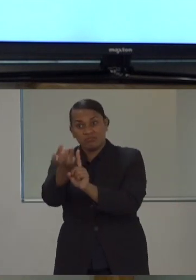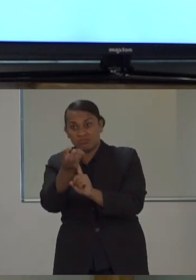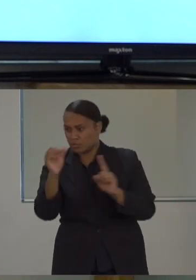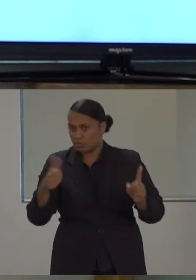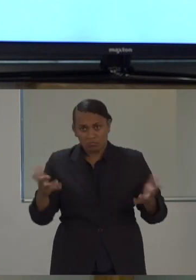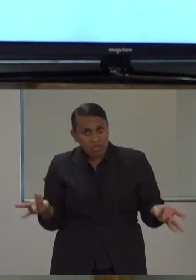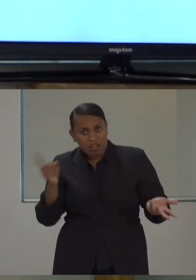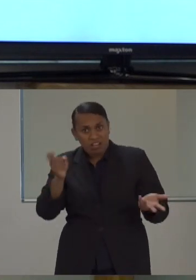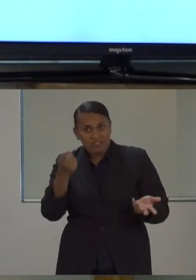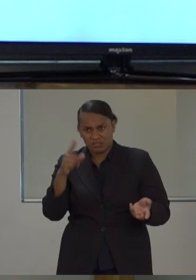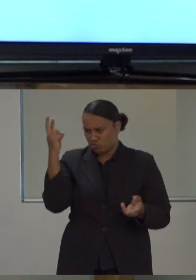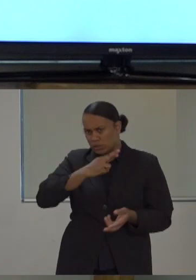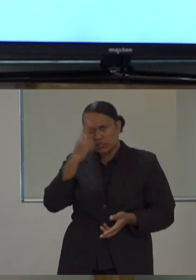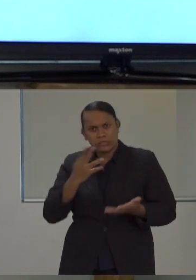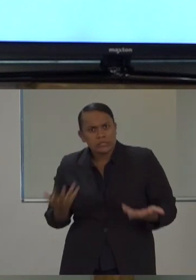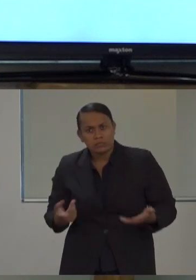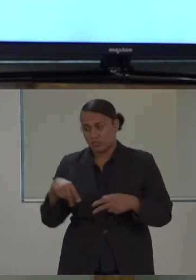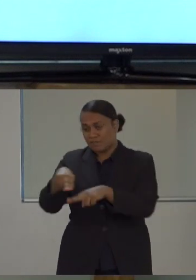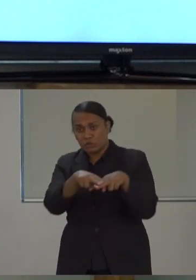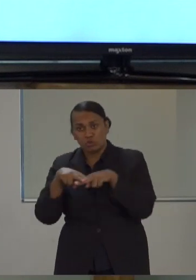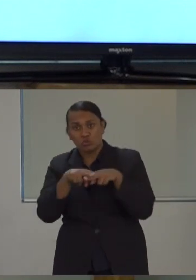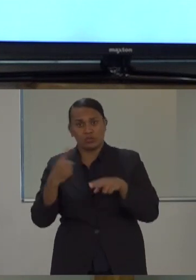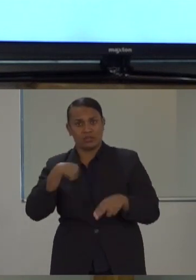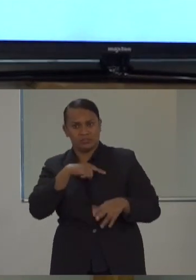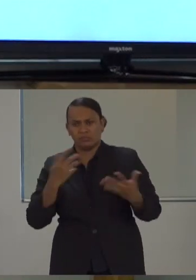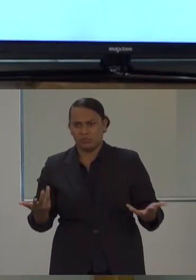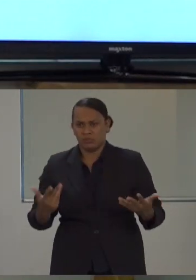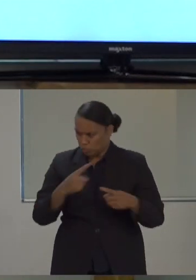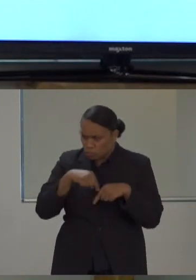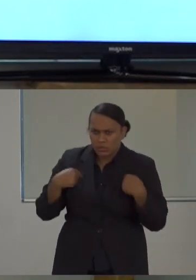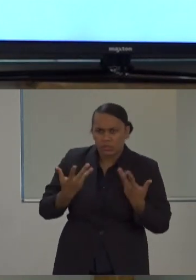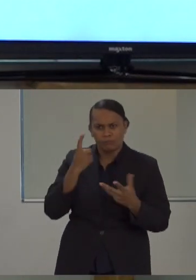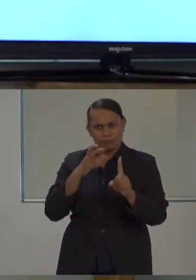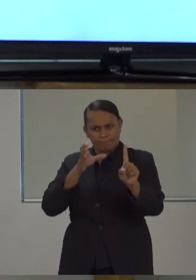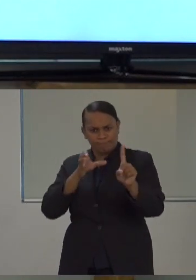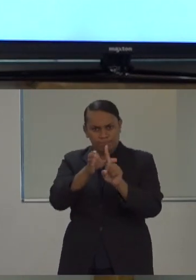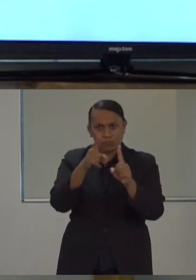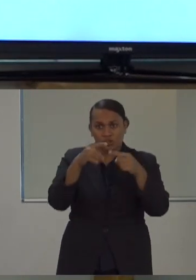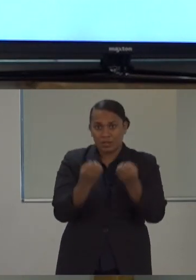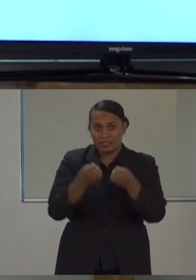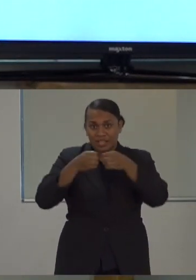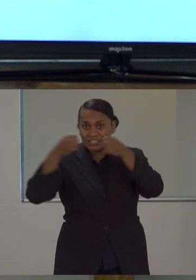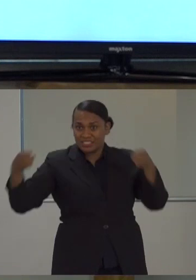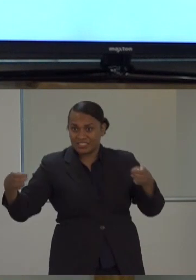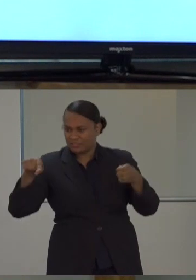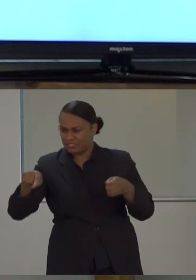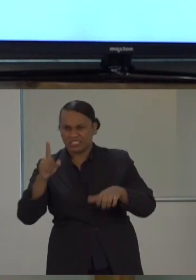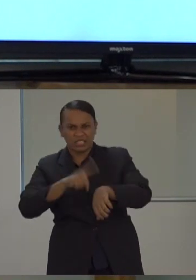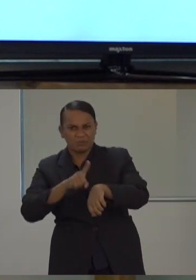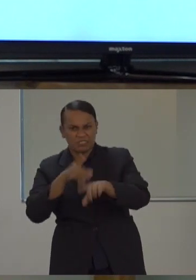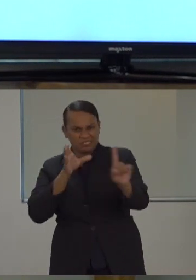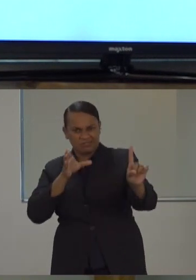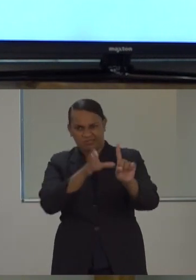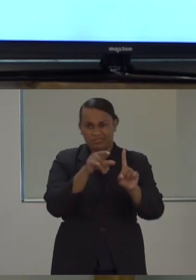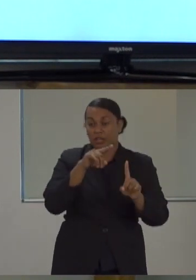in Fiji, we're taking this big step of extending the quarantine period so that anybody who has come into contact